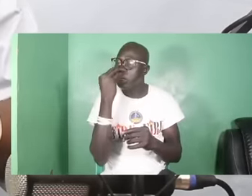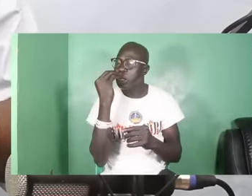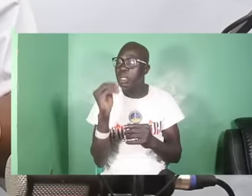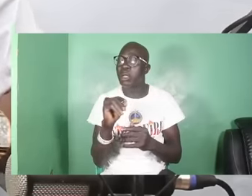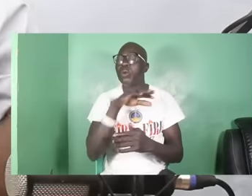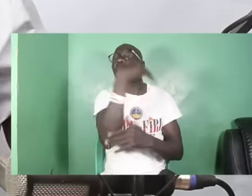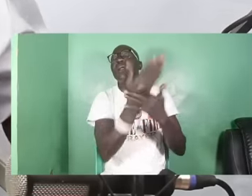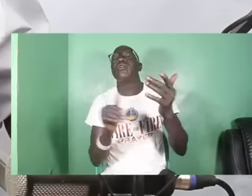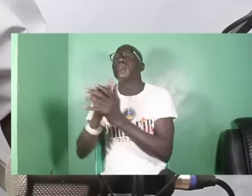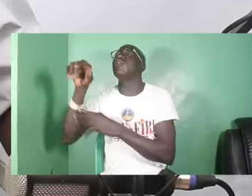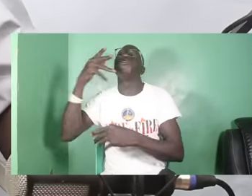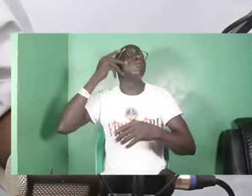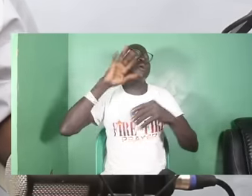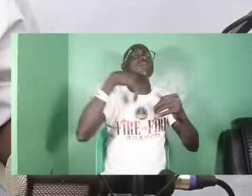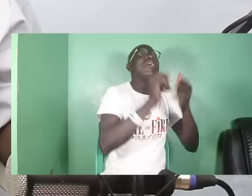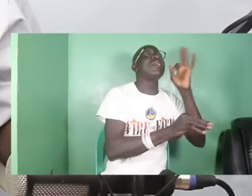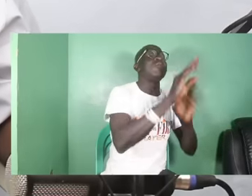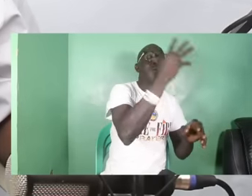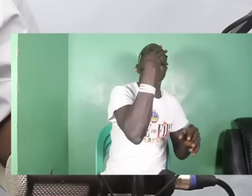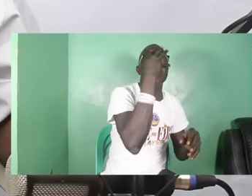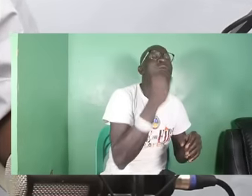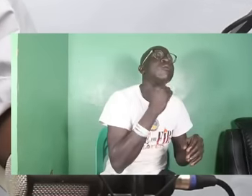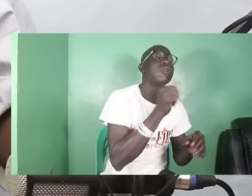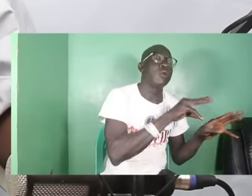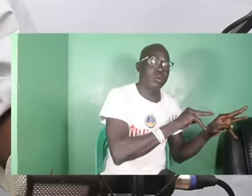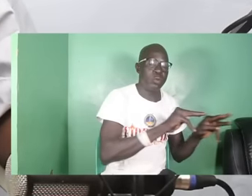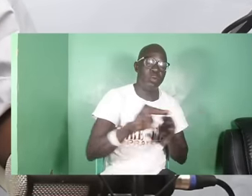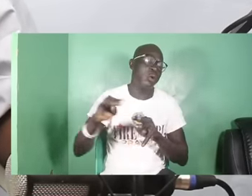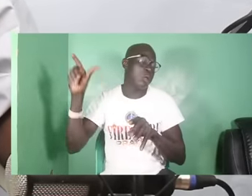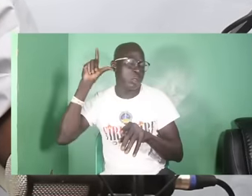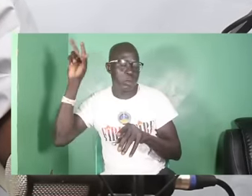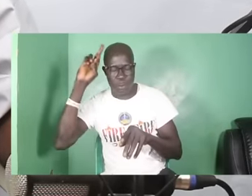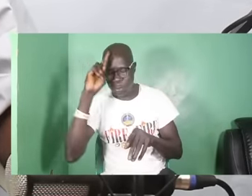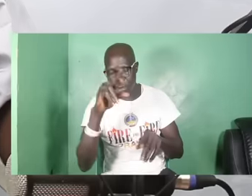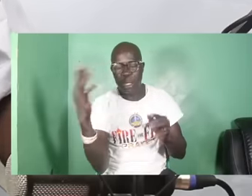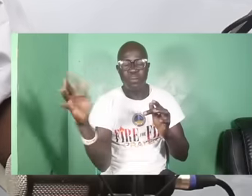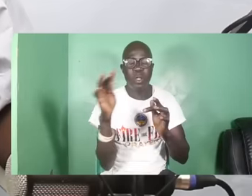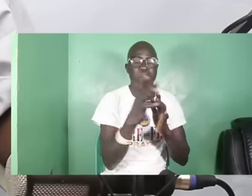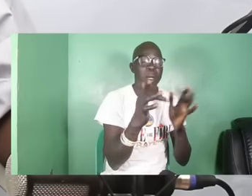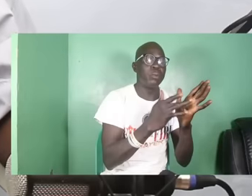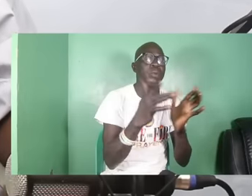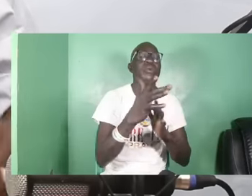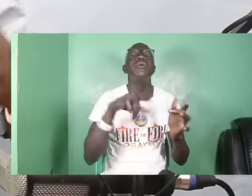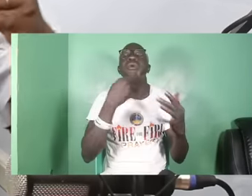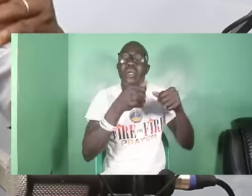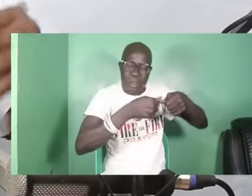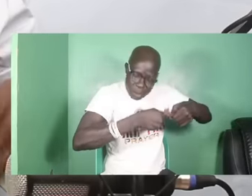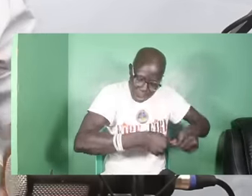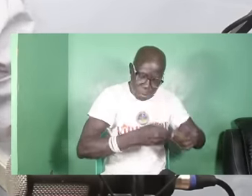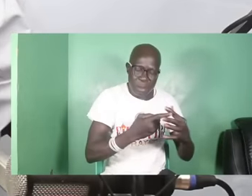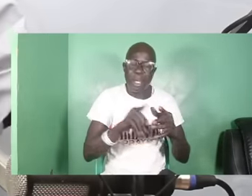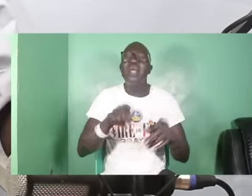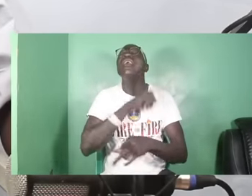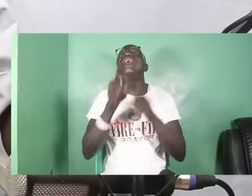ba soju ke sun and your bible said the one that still will not move so e gbo mi sir this is bible god be there mo le the bible established awon ti ba